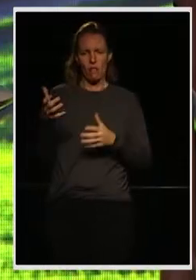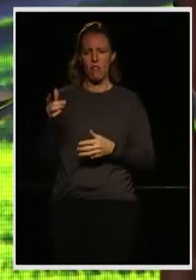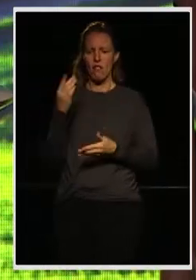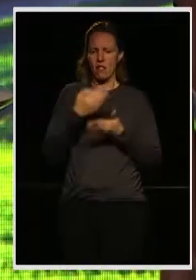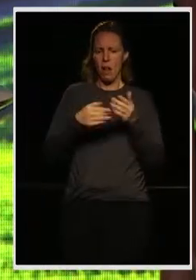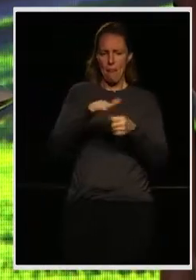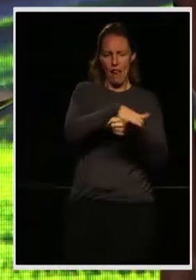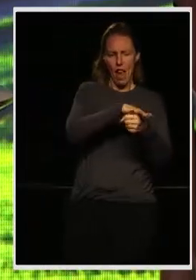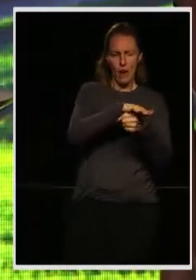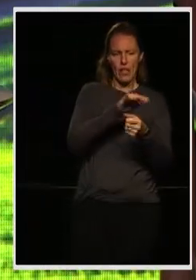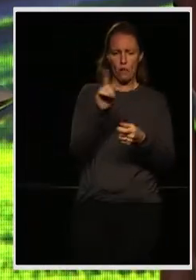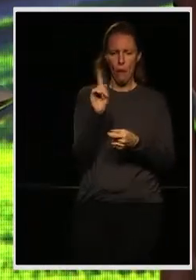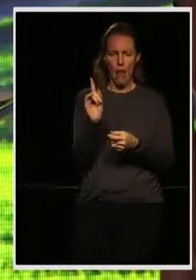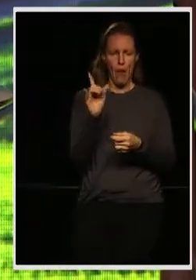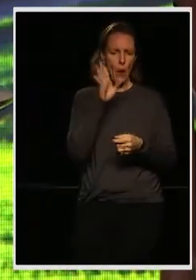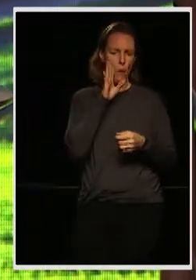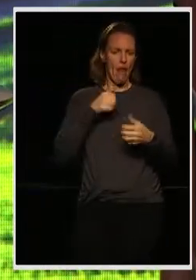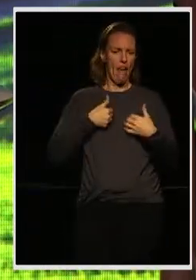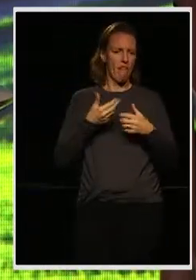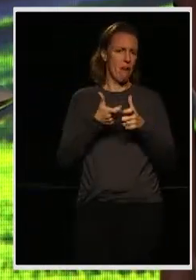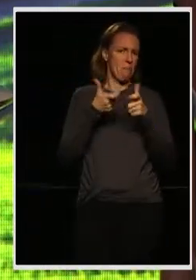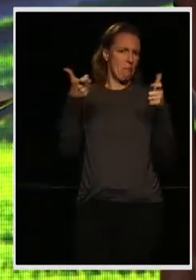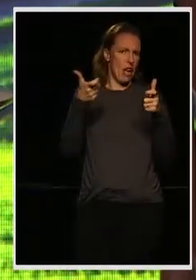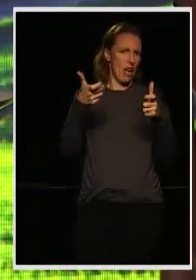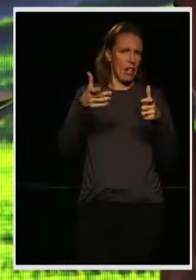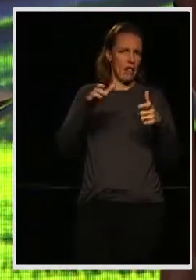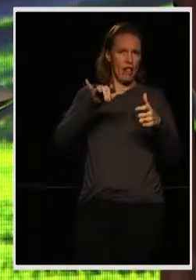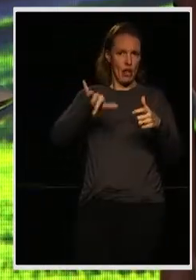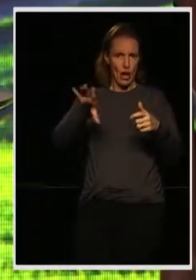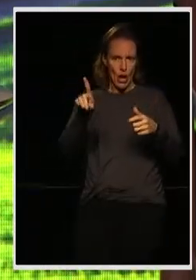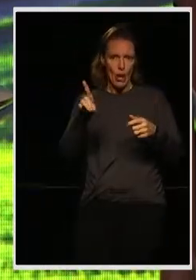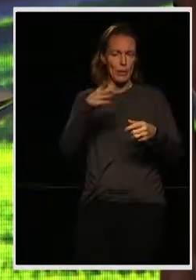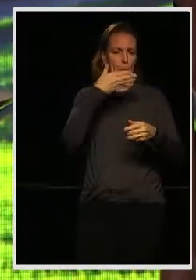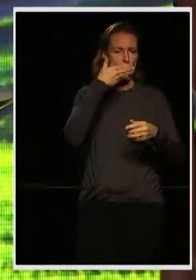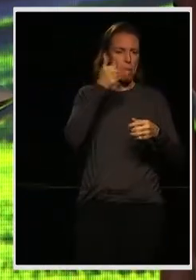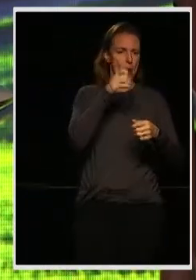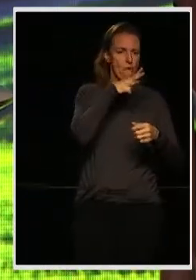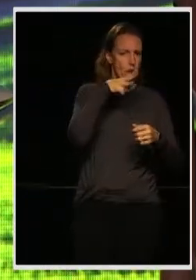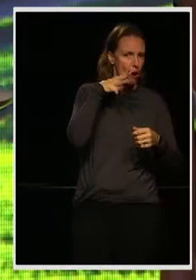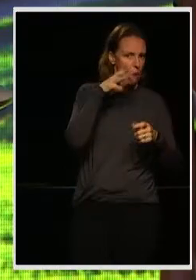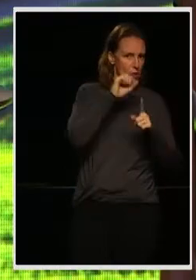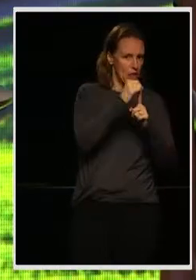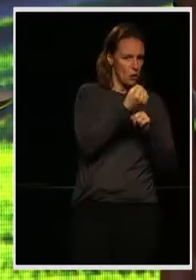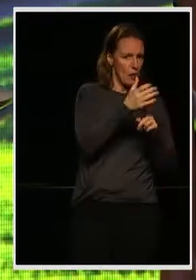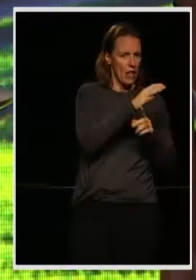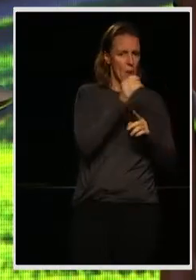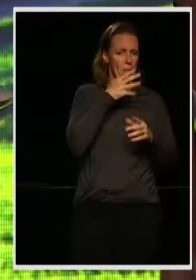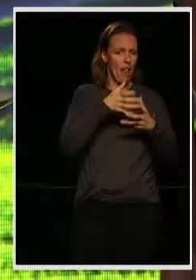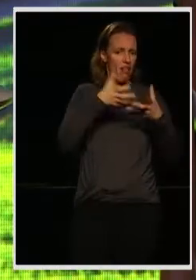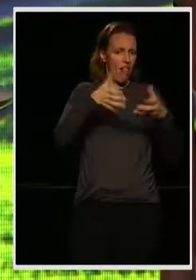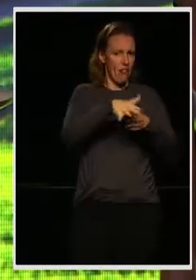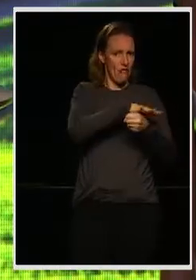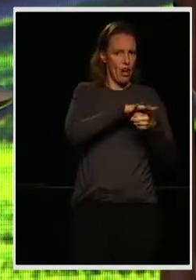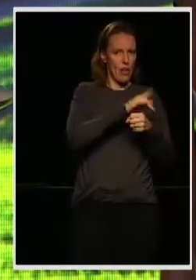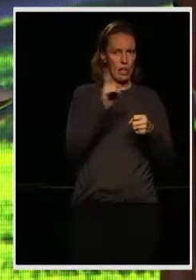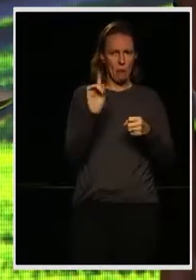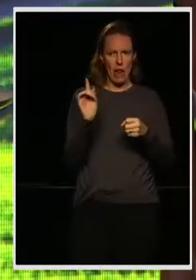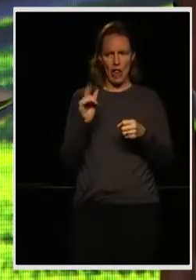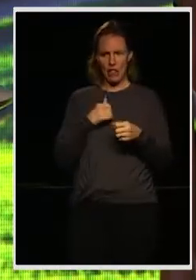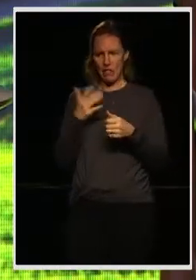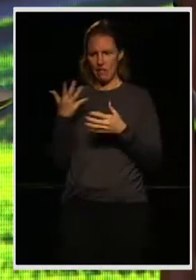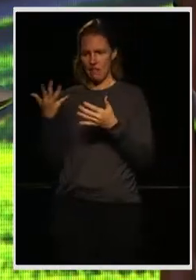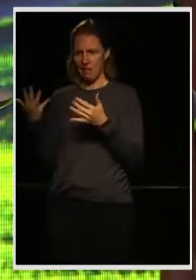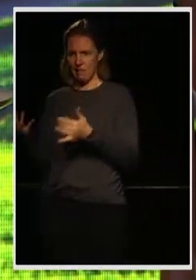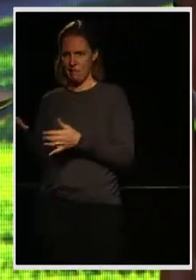some areas where you're going to have bigger yields, better farming circumstances, and there's going to be a lot of areas which are in the